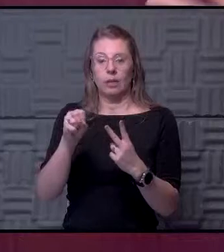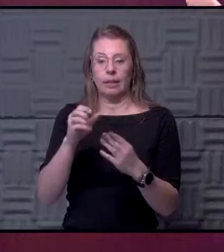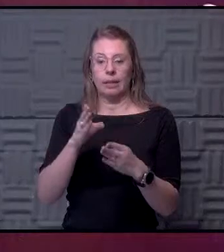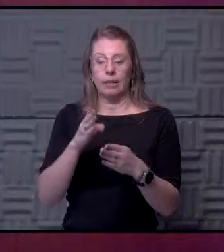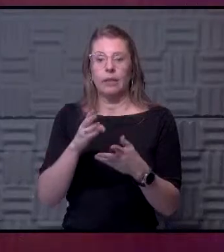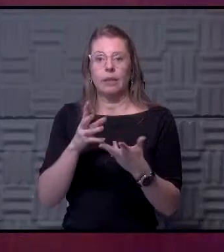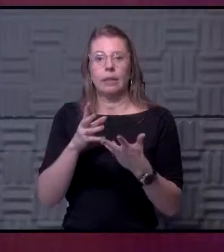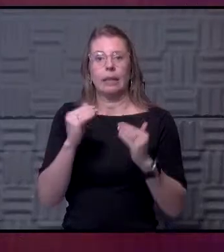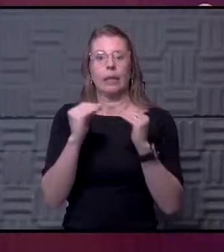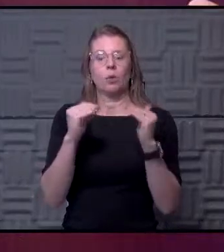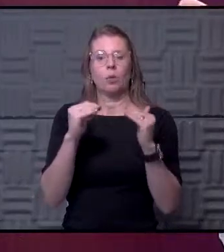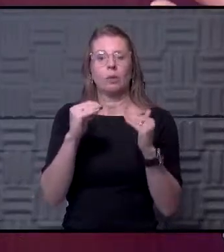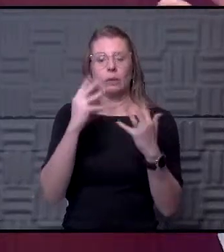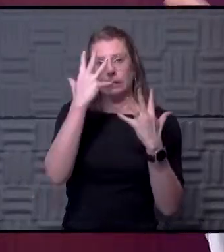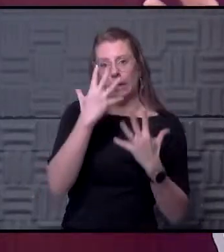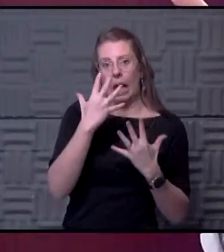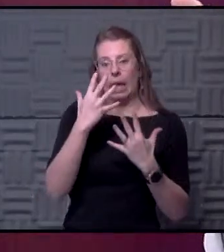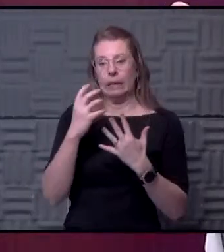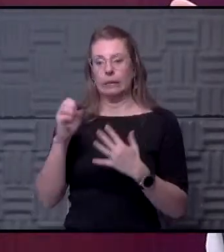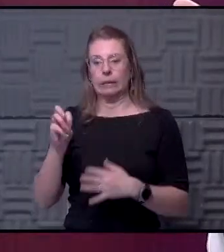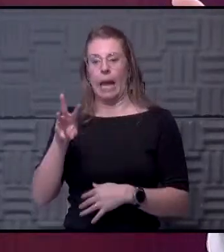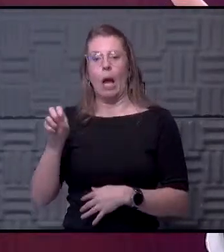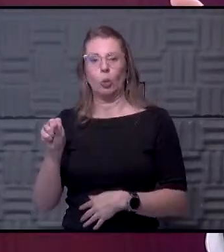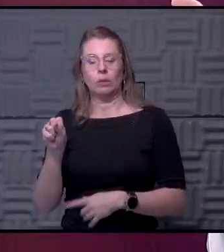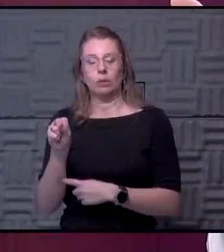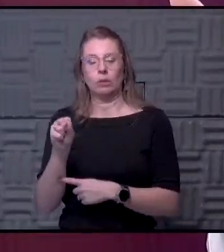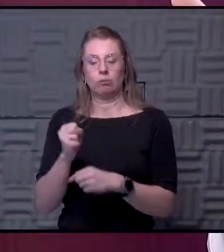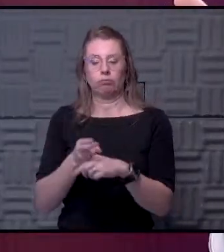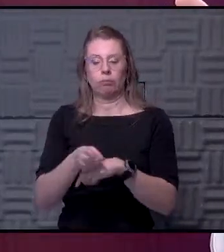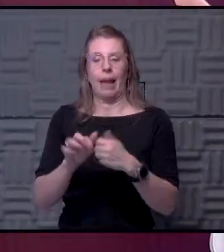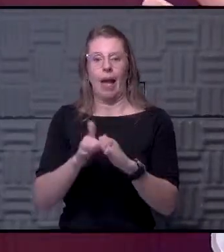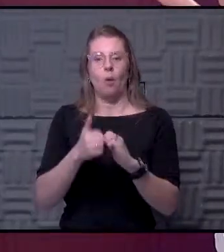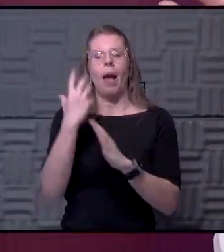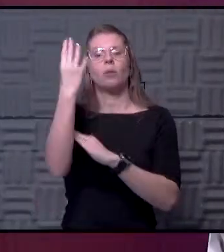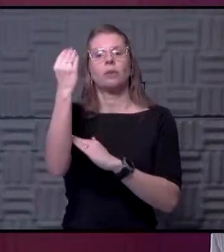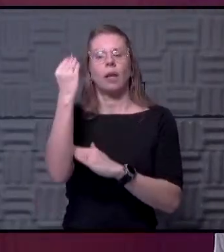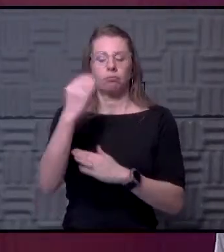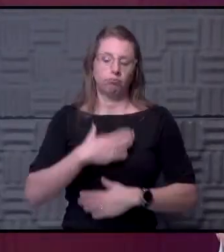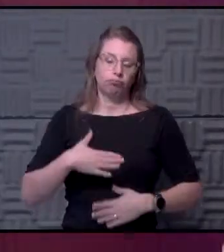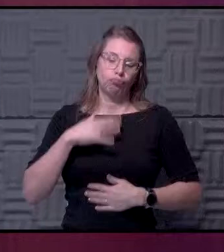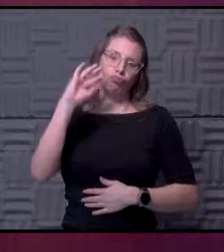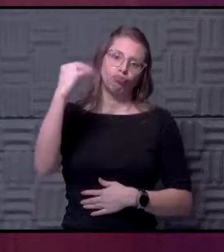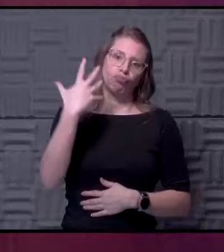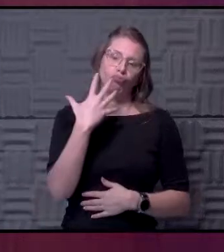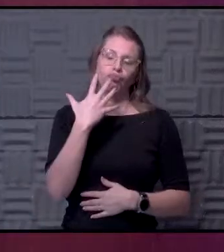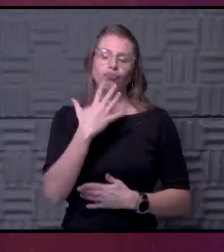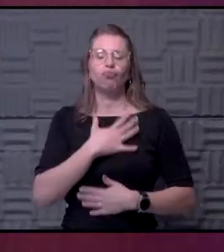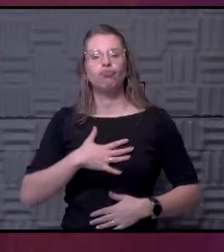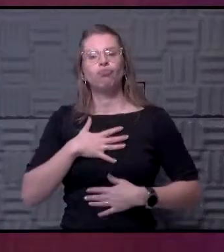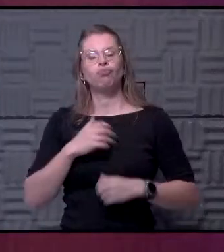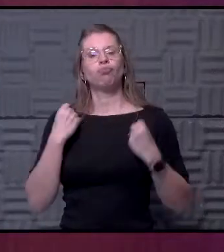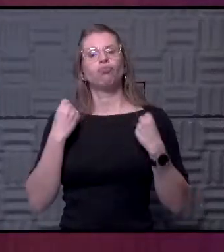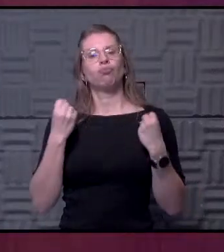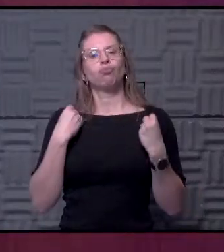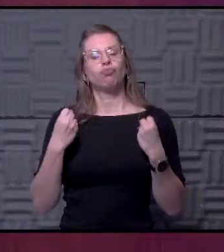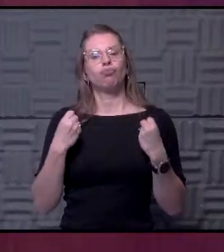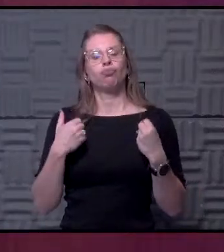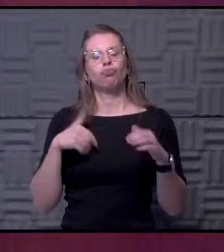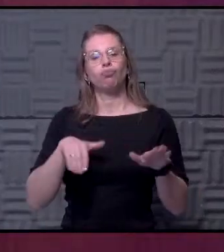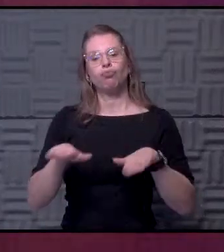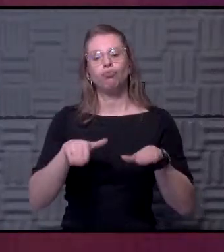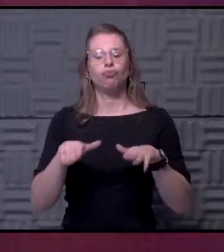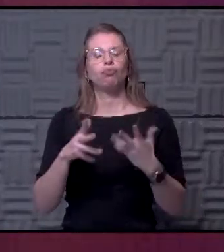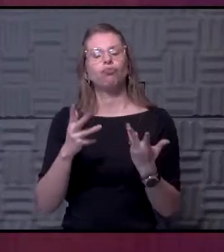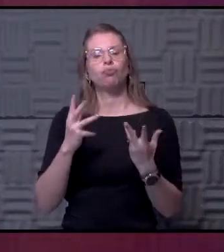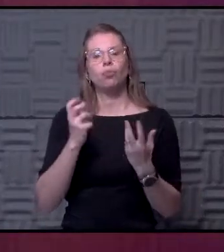sad cows. How do you beat sad cows? You get outside, you enjoy a little sun, you enjoy a little exercise, you enjoy a little